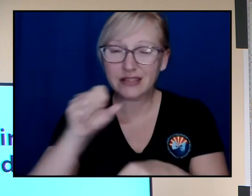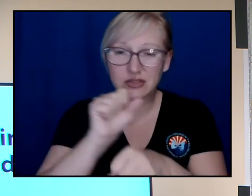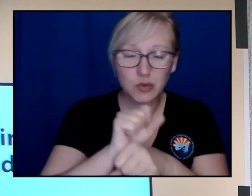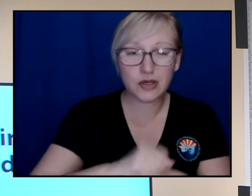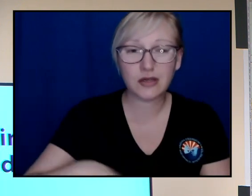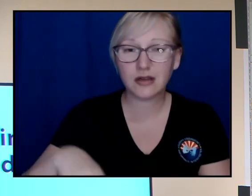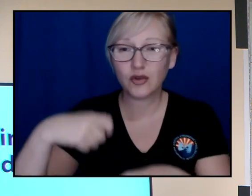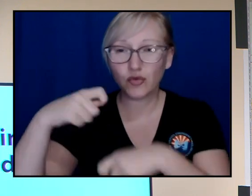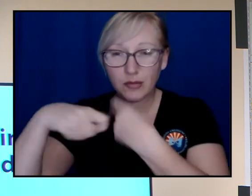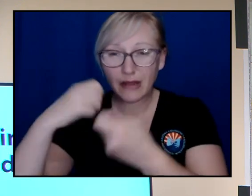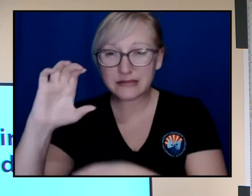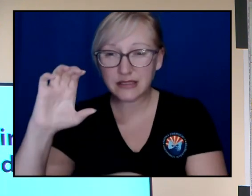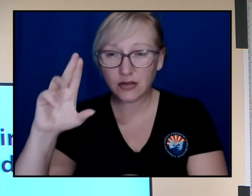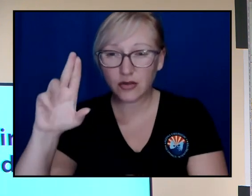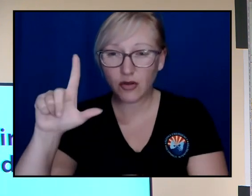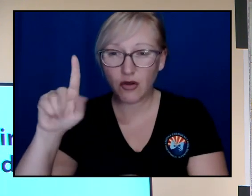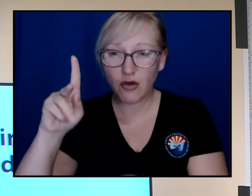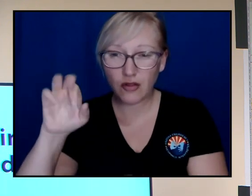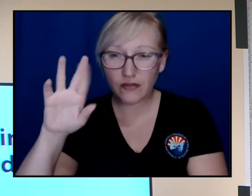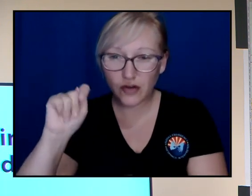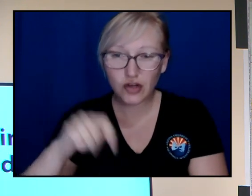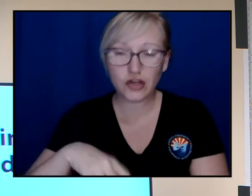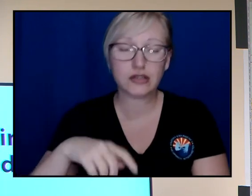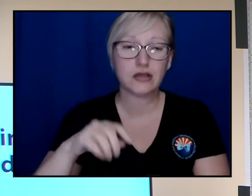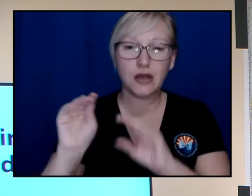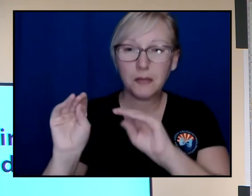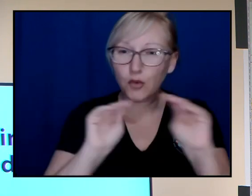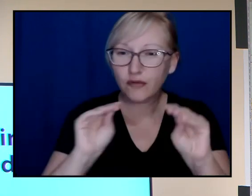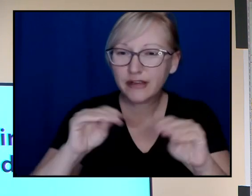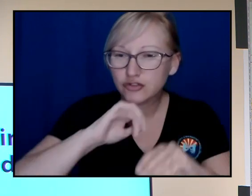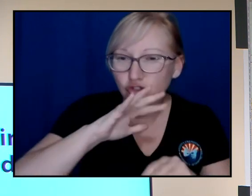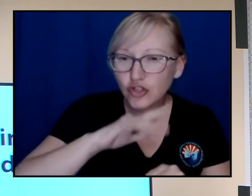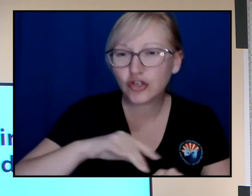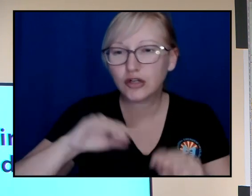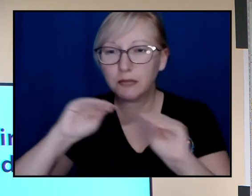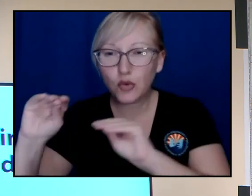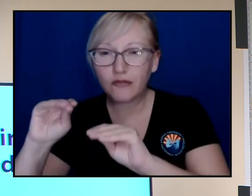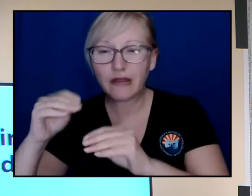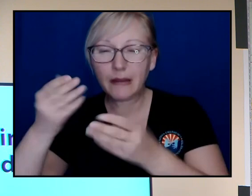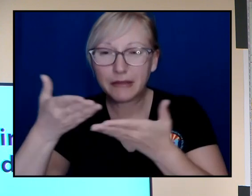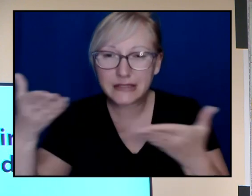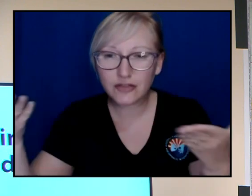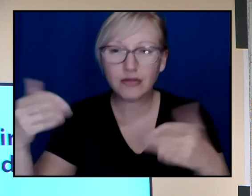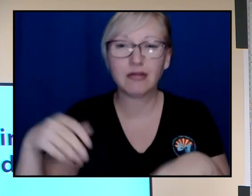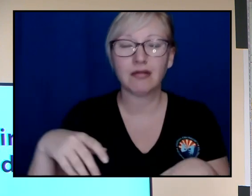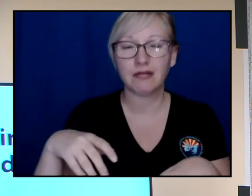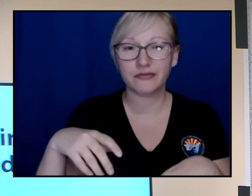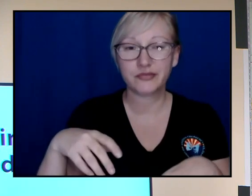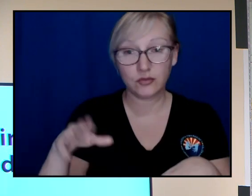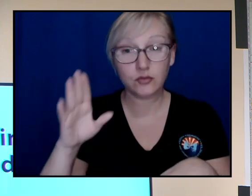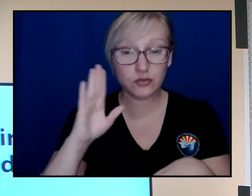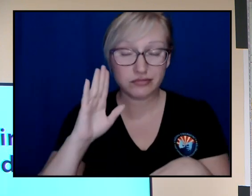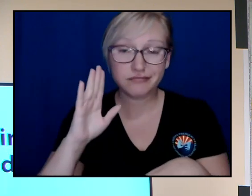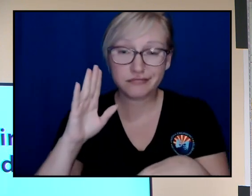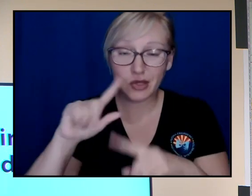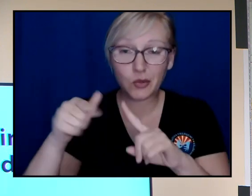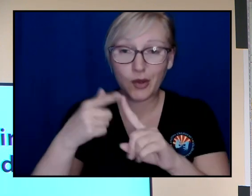material. A lot of good work's been going on in that division, and we'll continue to address the public inputs as they come